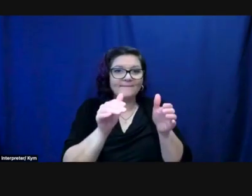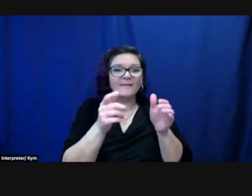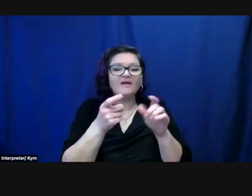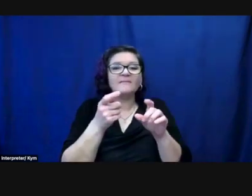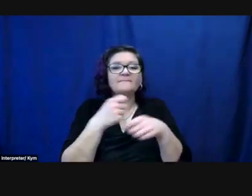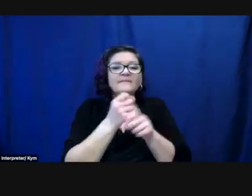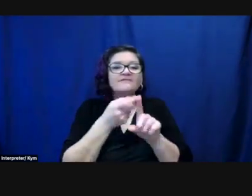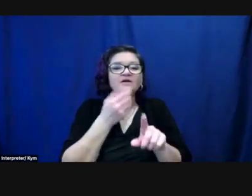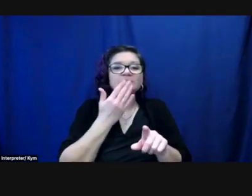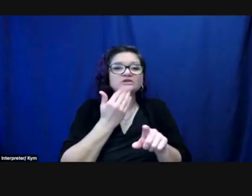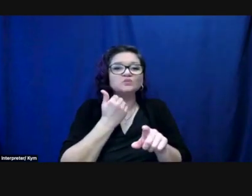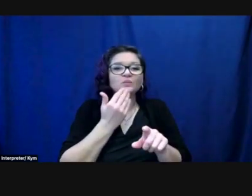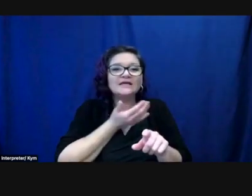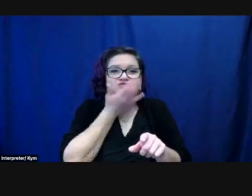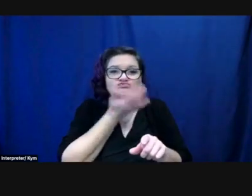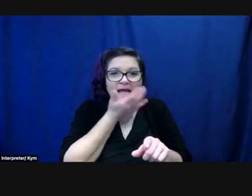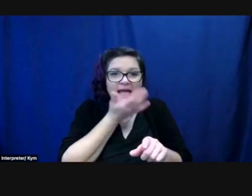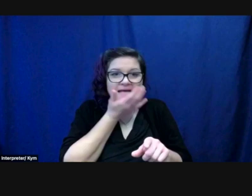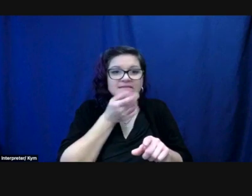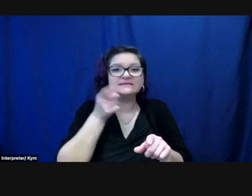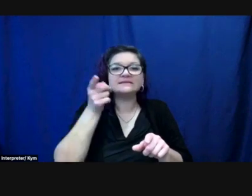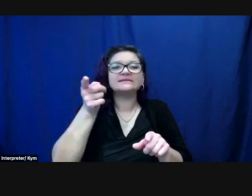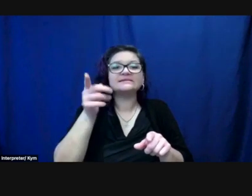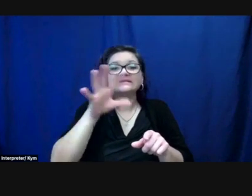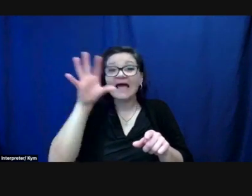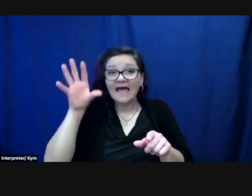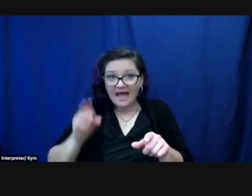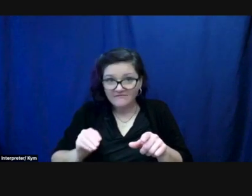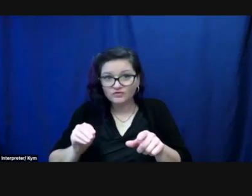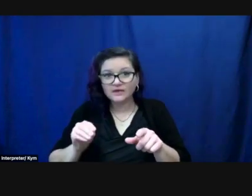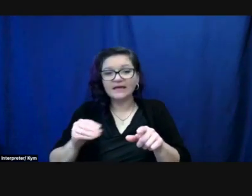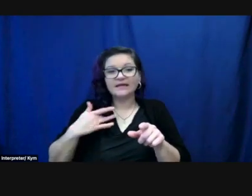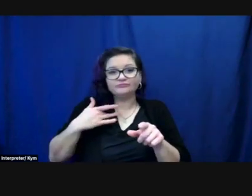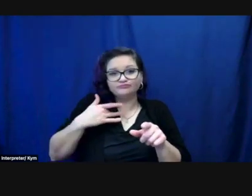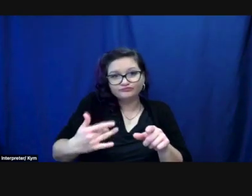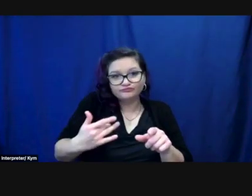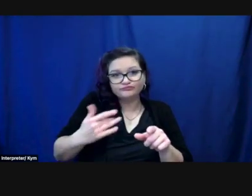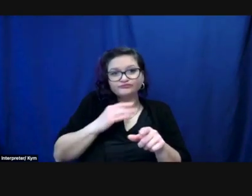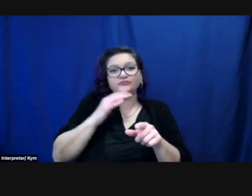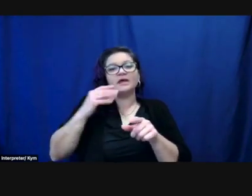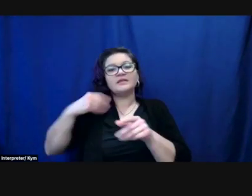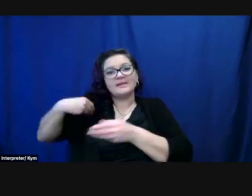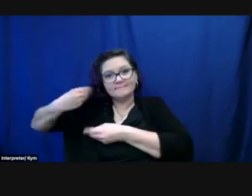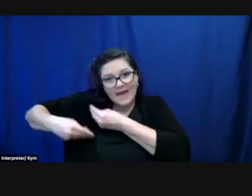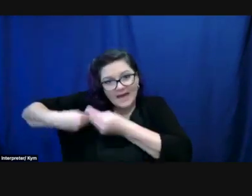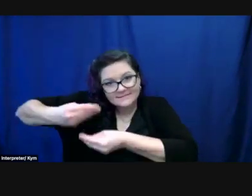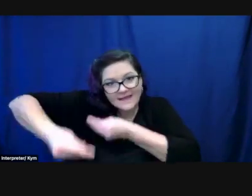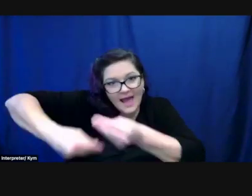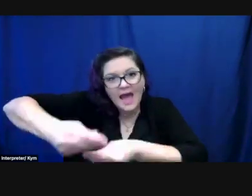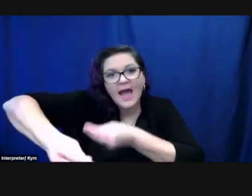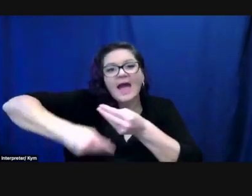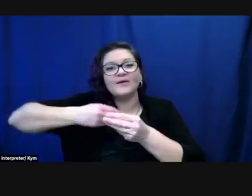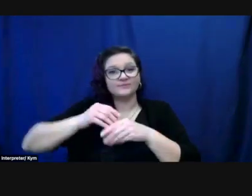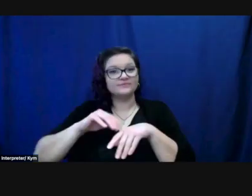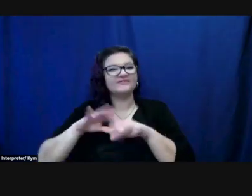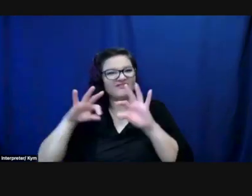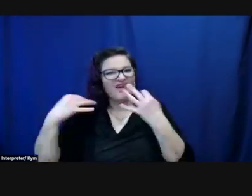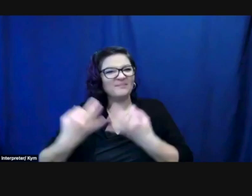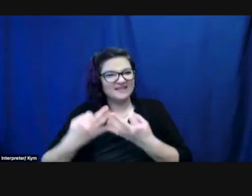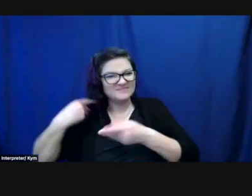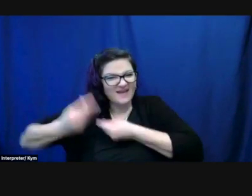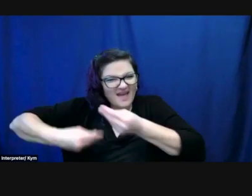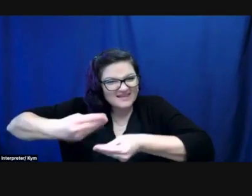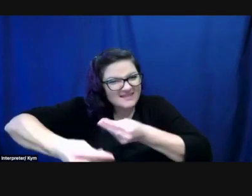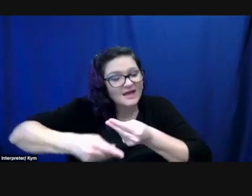grass. And this is an African trait that's been passed down from families. And these baskets can